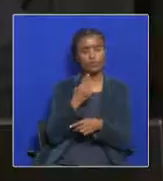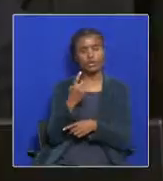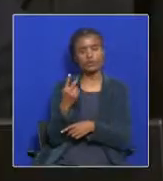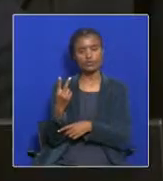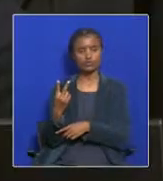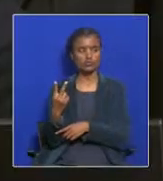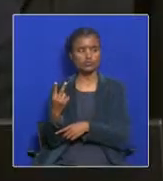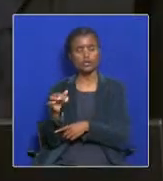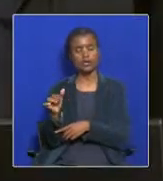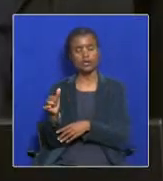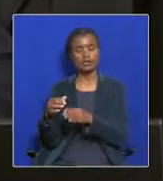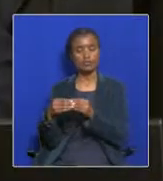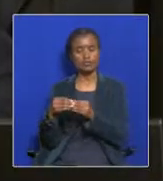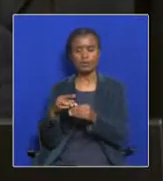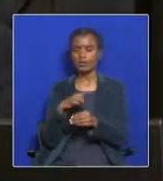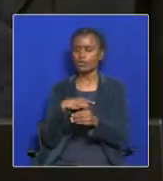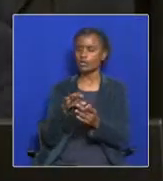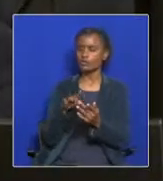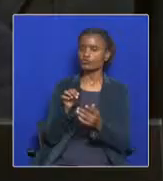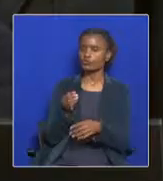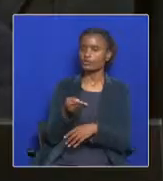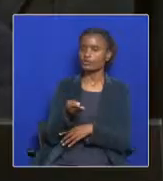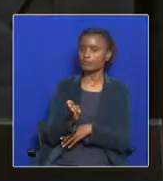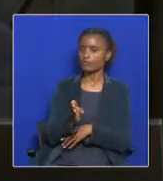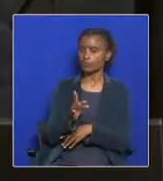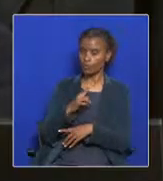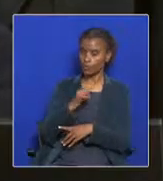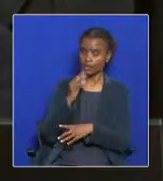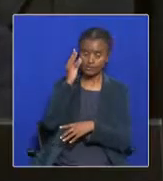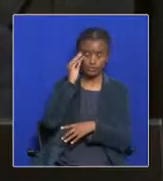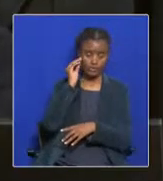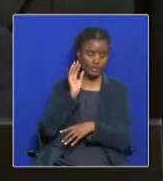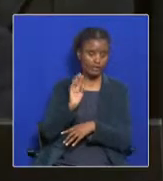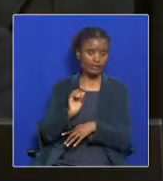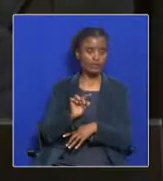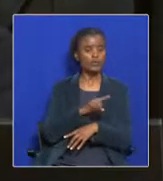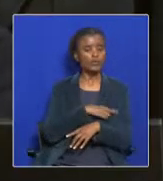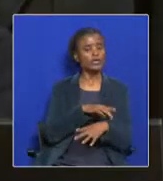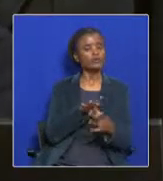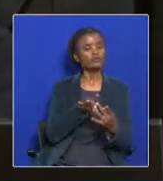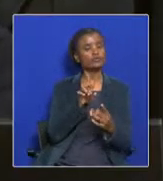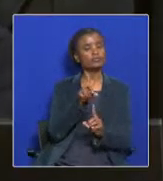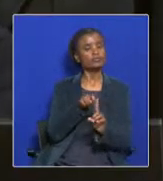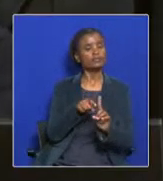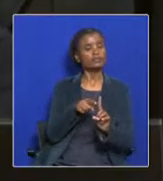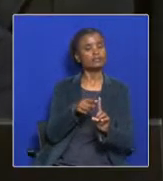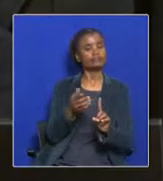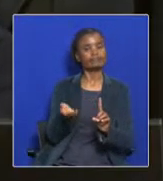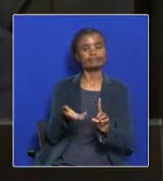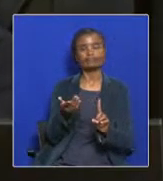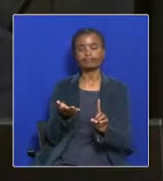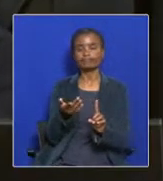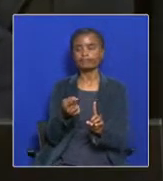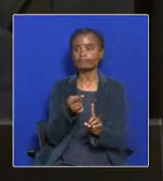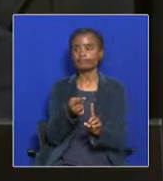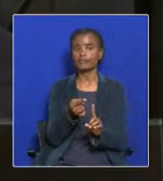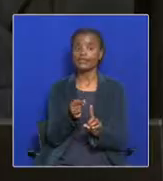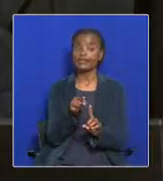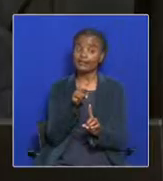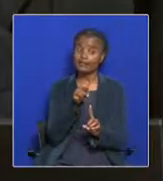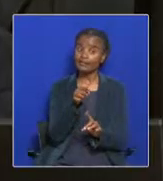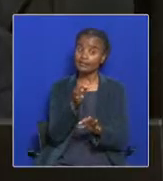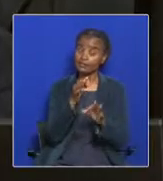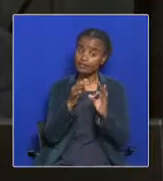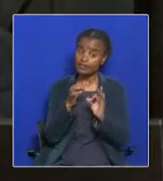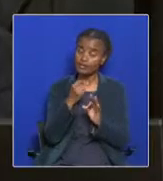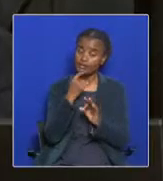not pick them? Because they have experience. You're taking somebody Yes, who, on their own account, say, but this is not